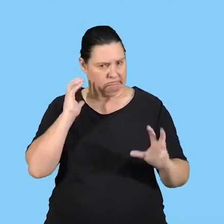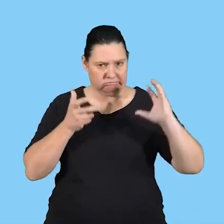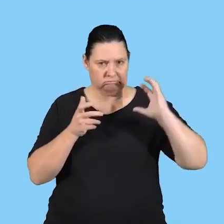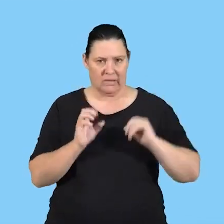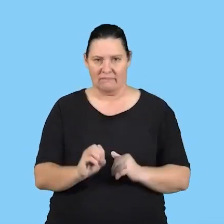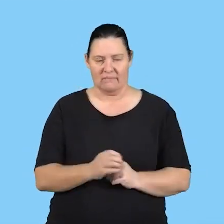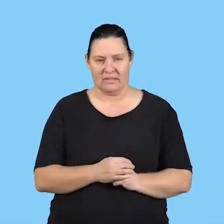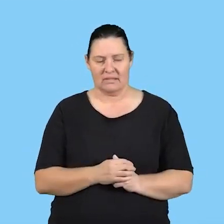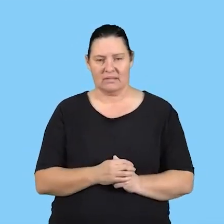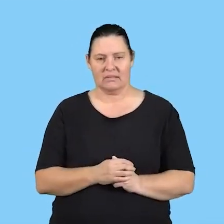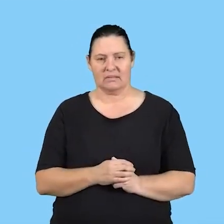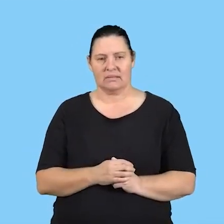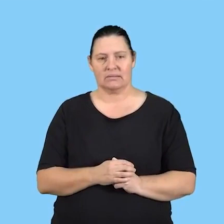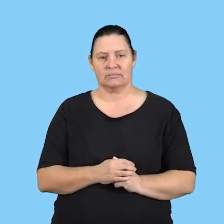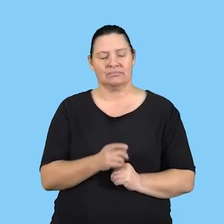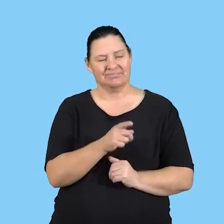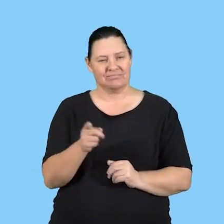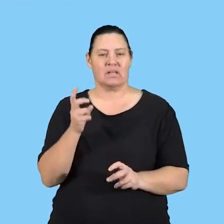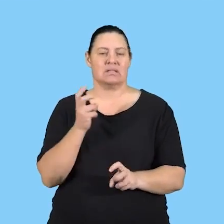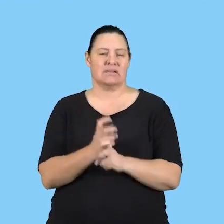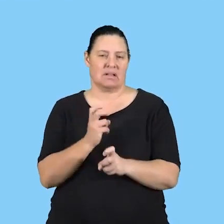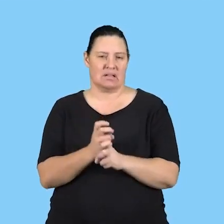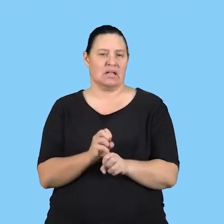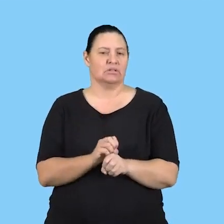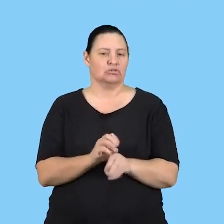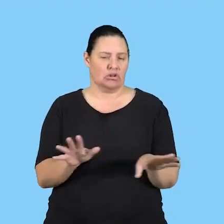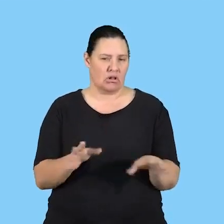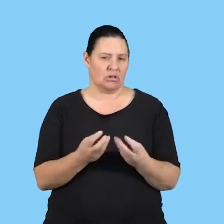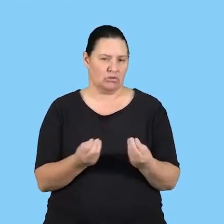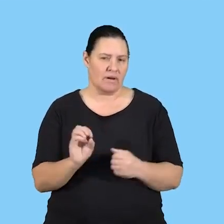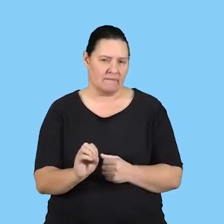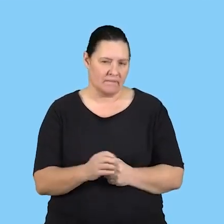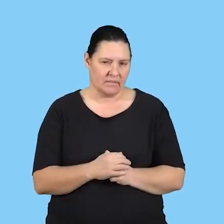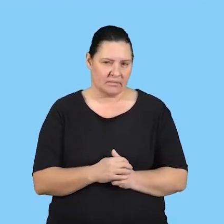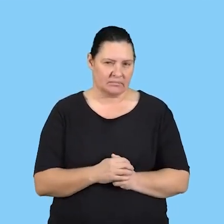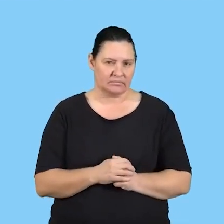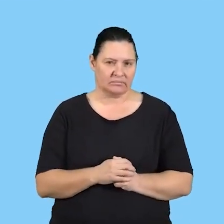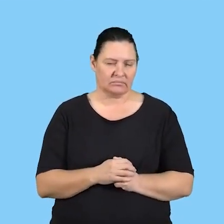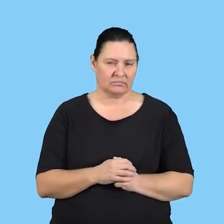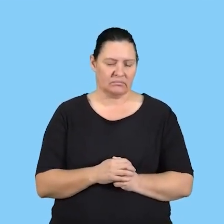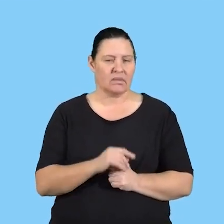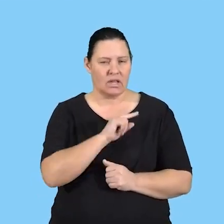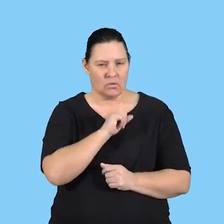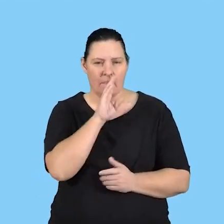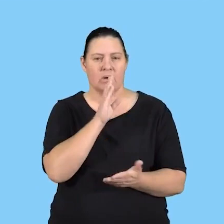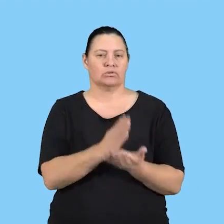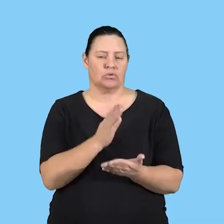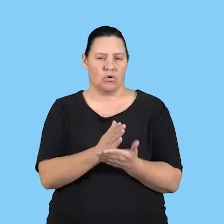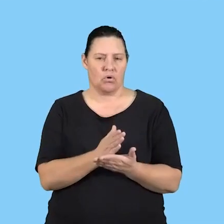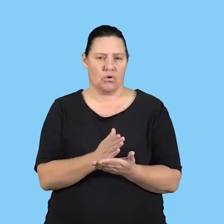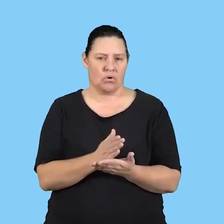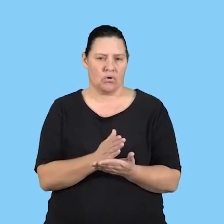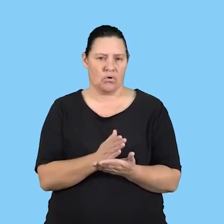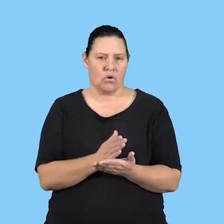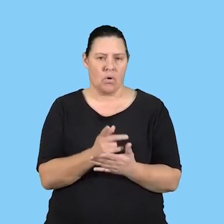with. And these are the difficulties generally that children have, and we need to make sure that